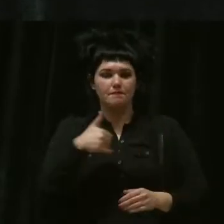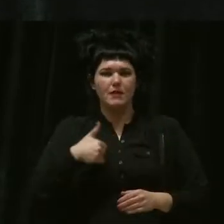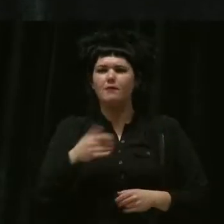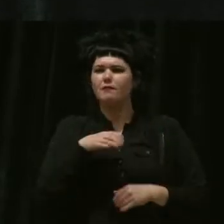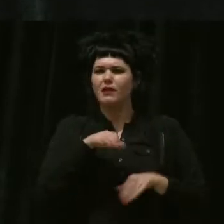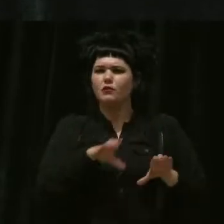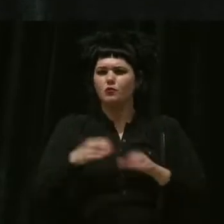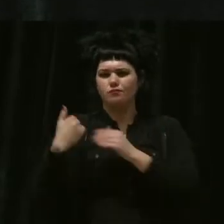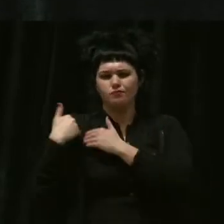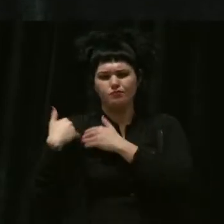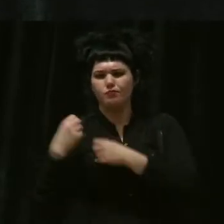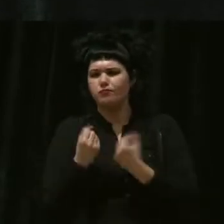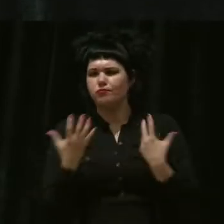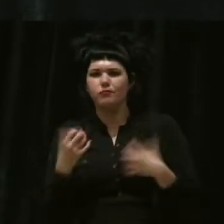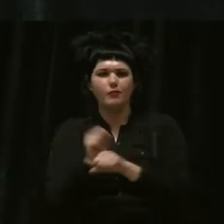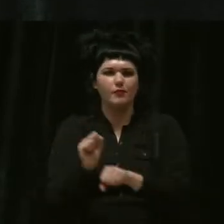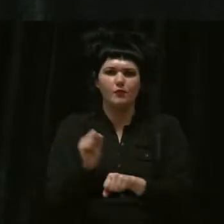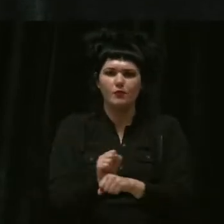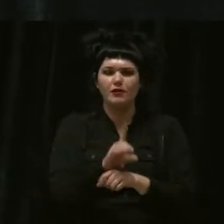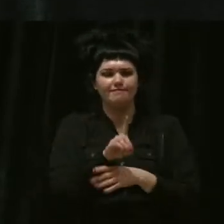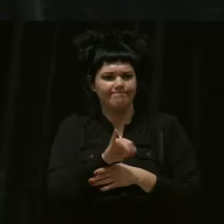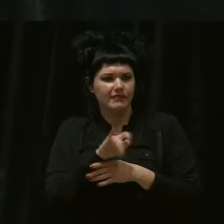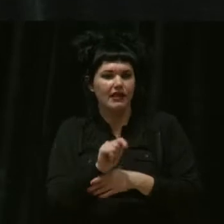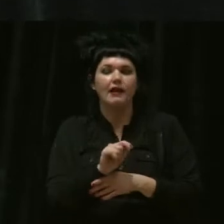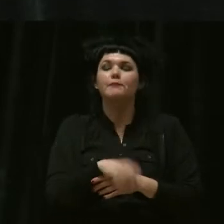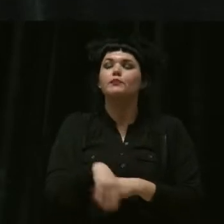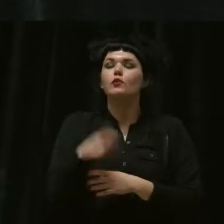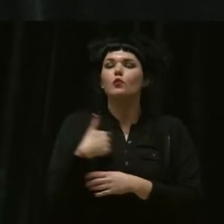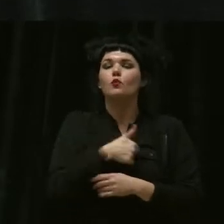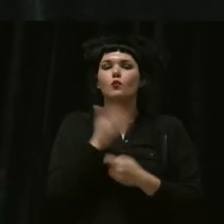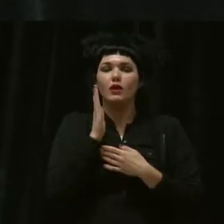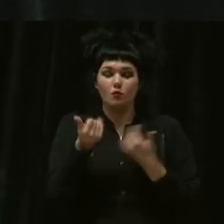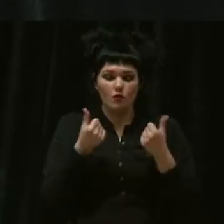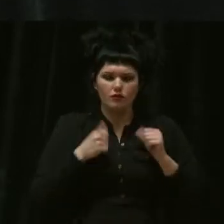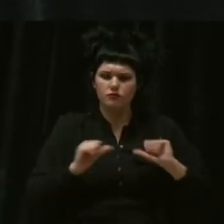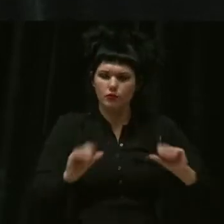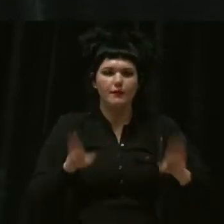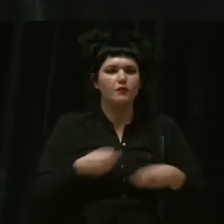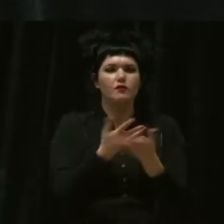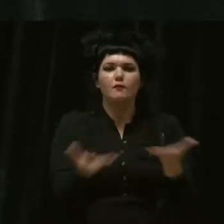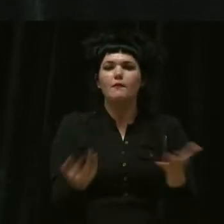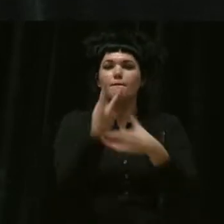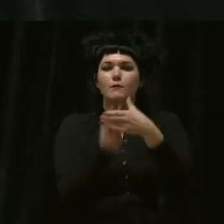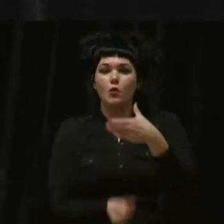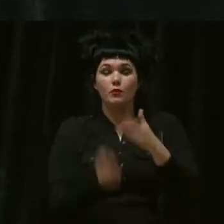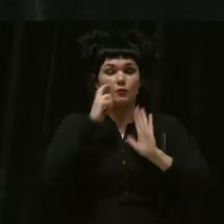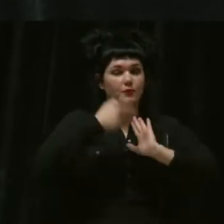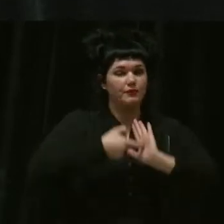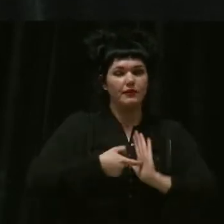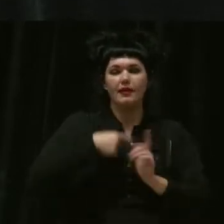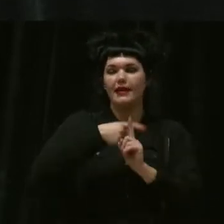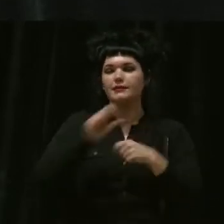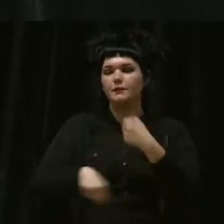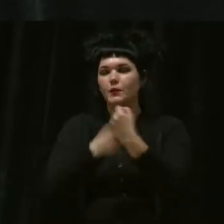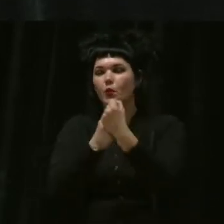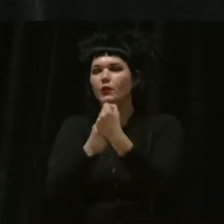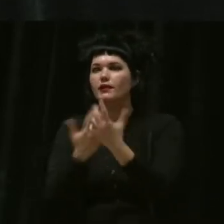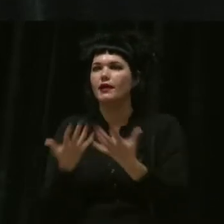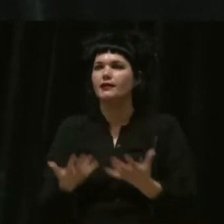to try through a number of different ways to provide both recognition, support,